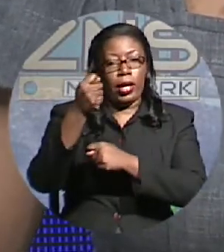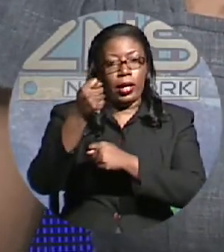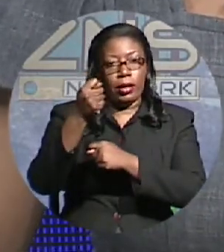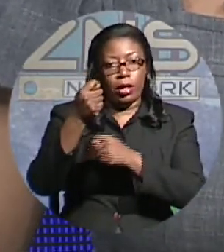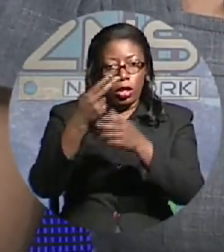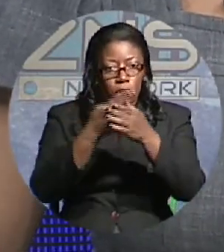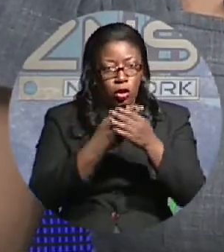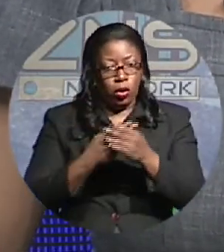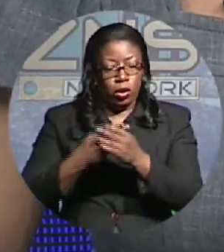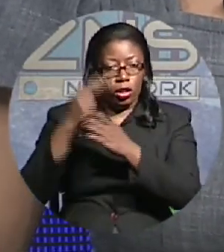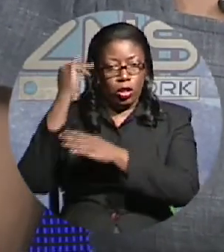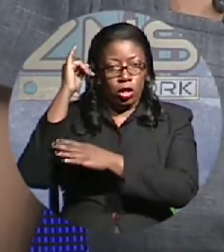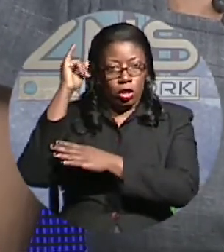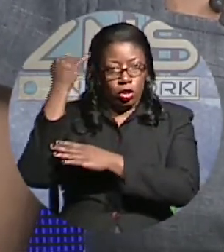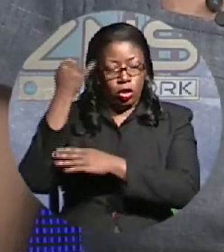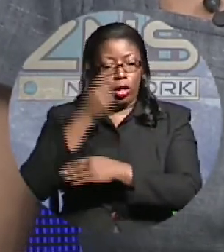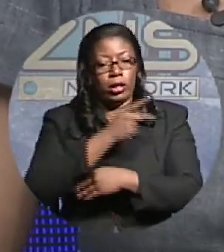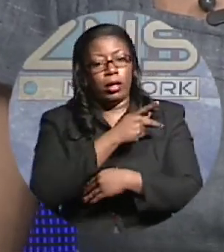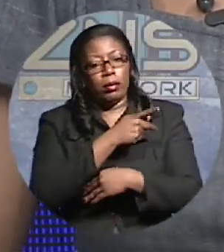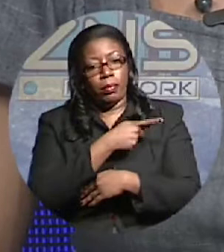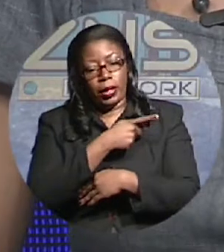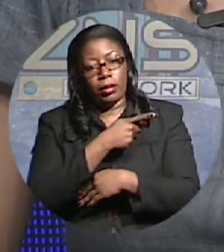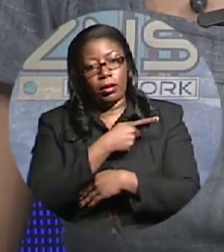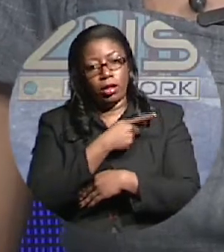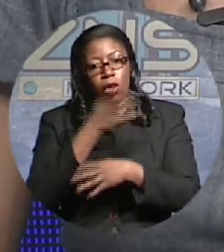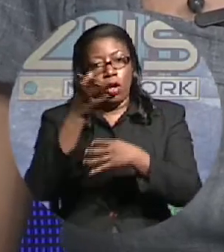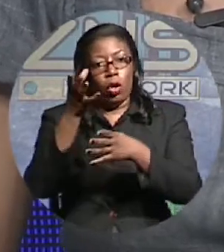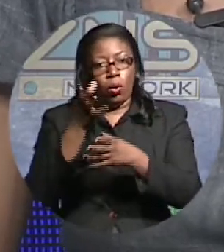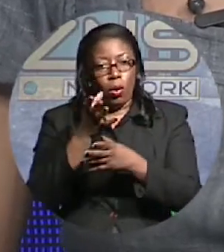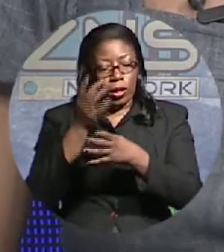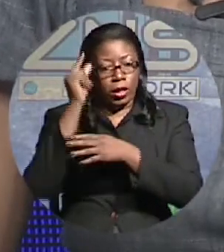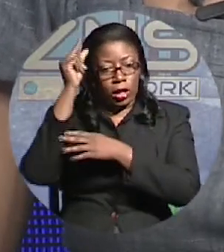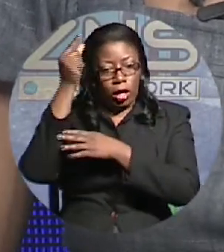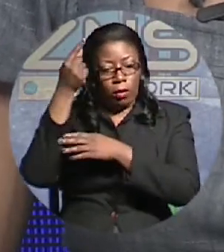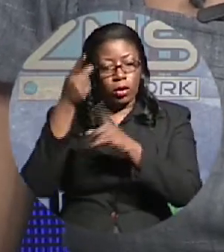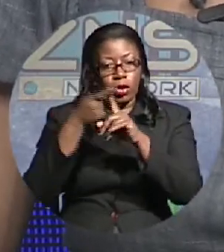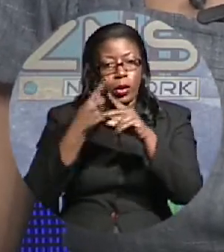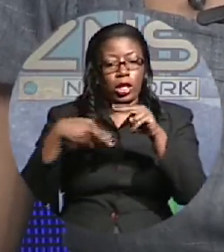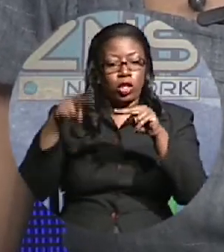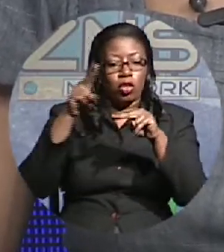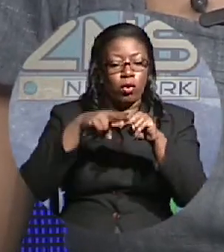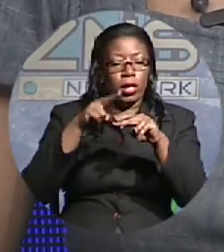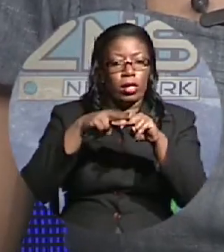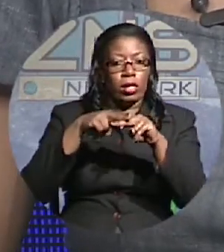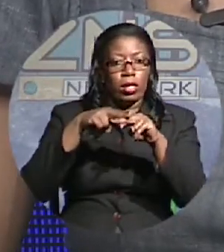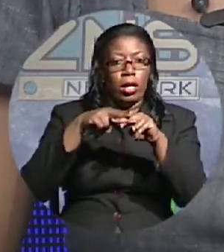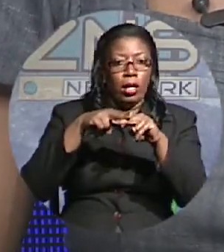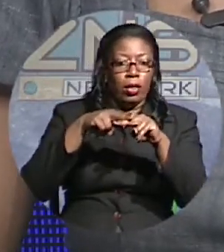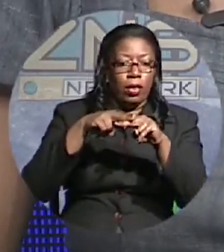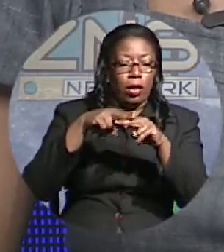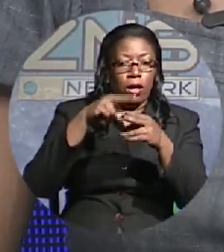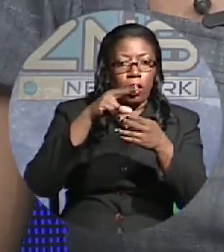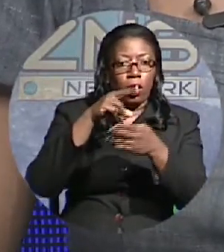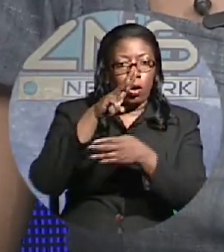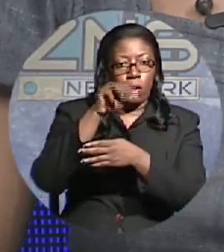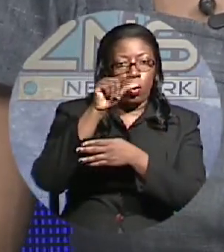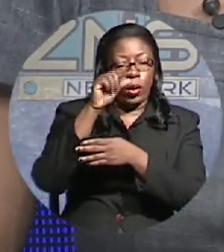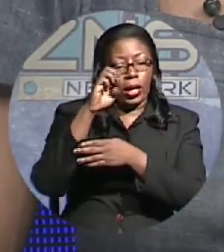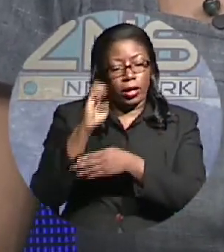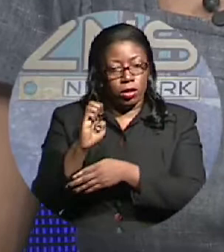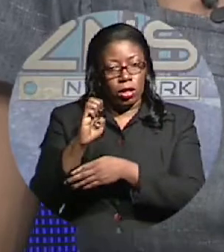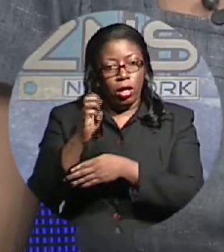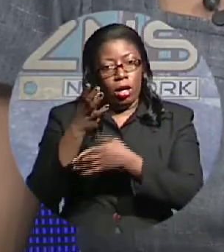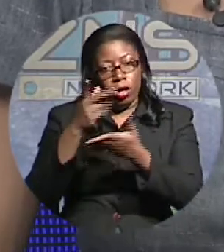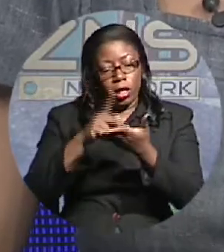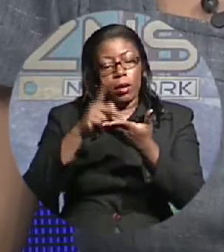John Pinder is lobbying for the government to raise the current minimum wage. Pinder says as countries like the U.S. are now considering an